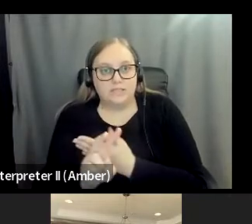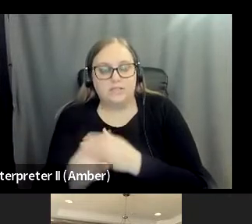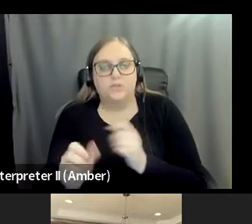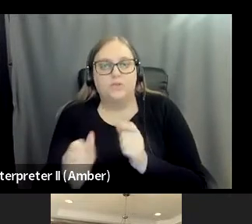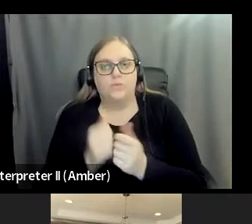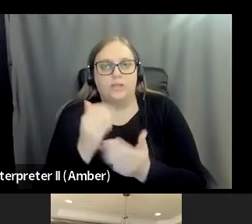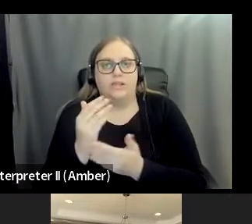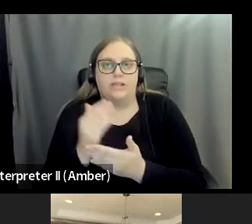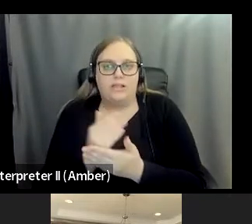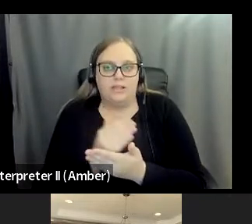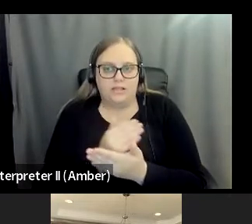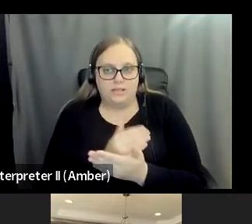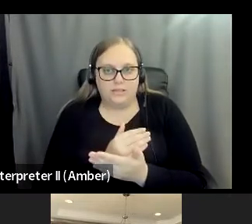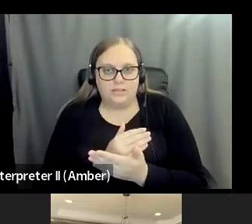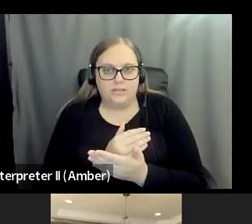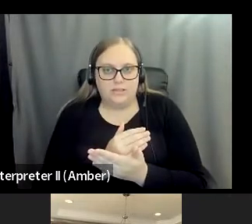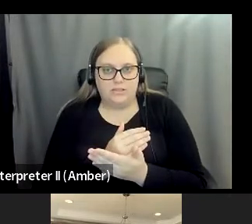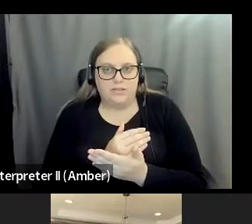the list?